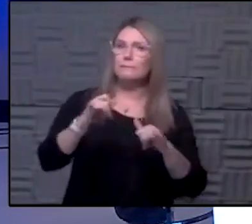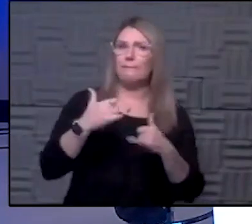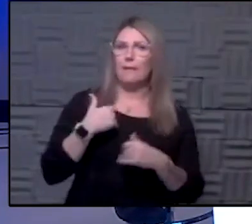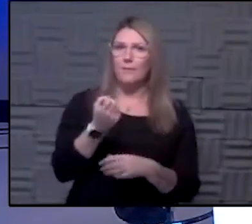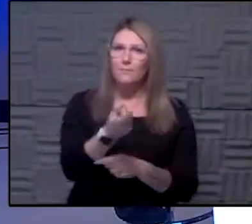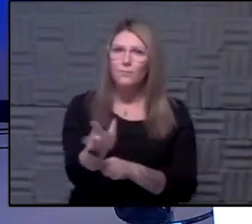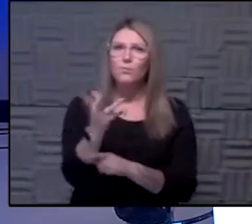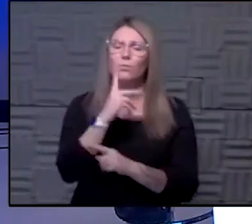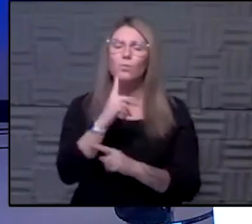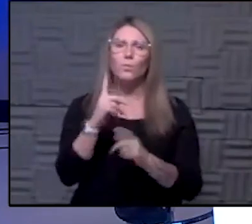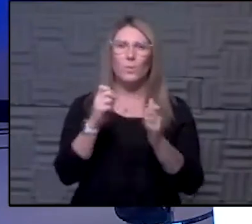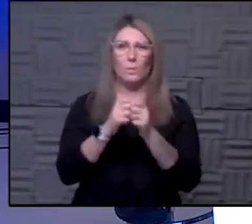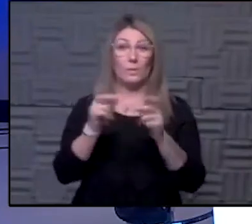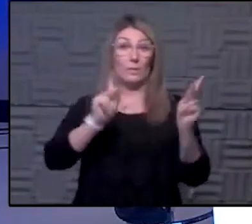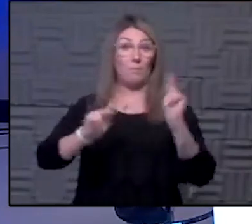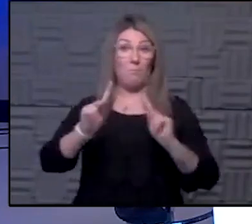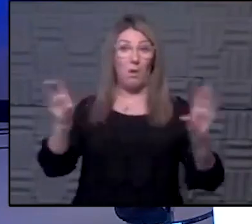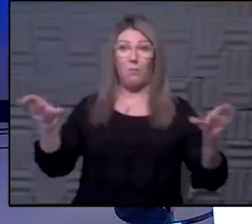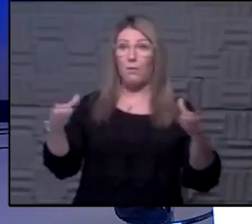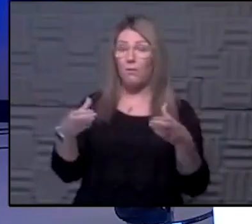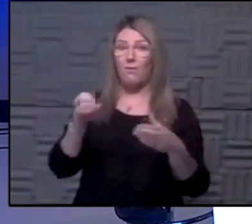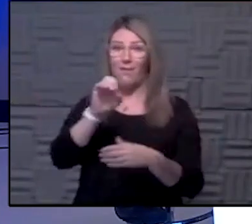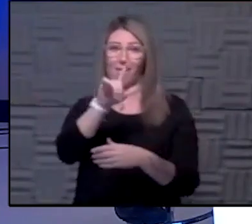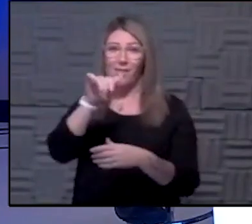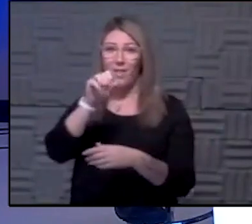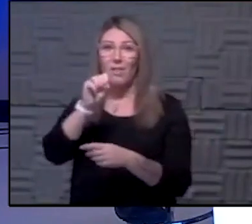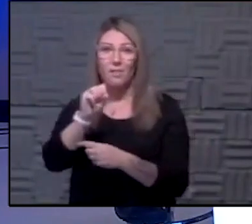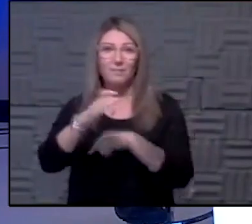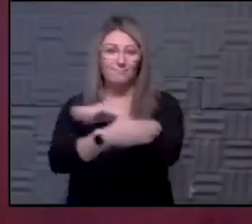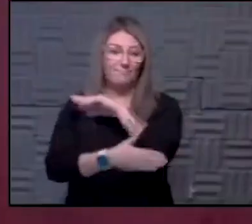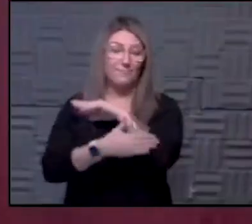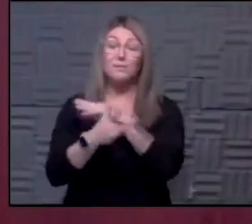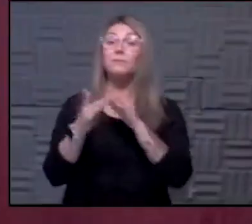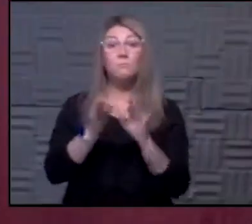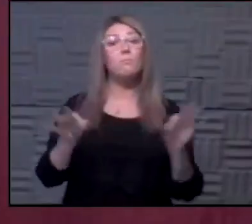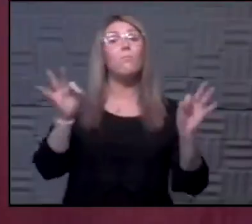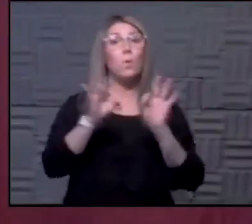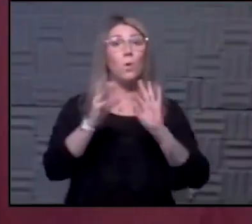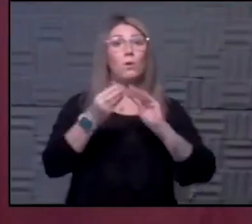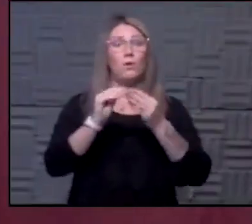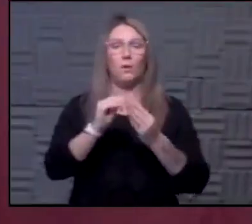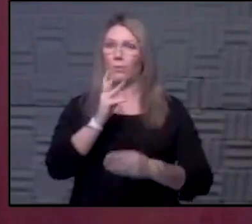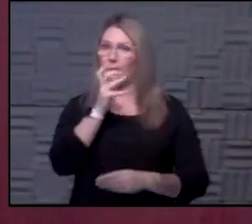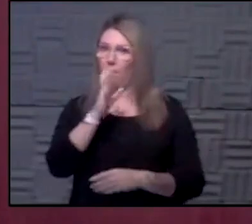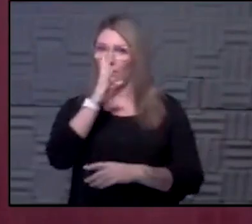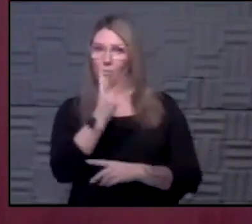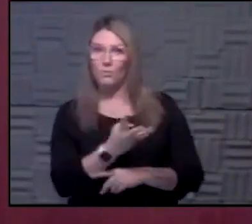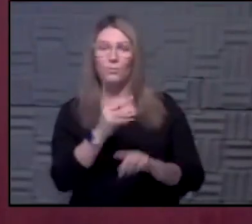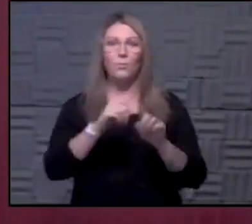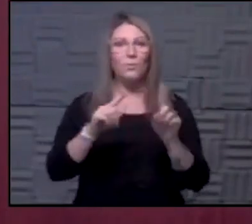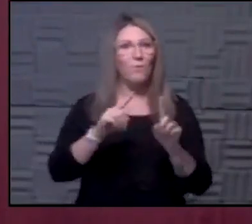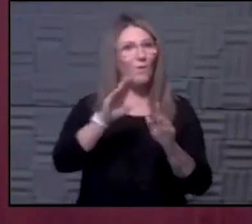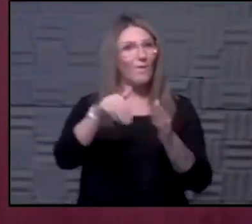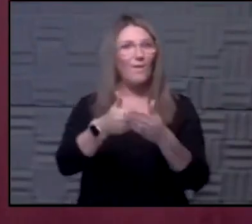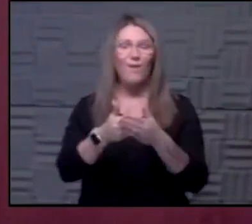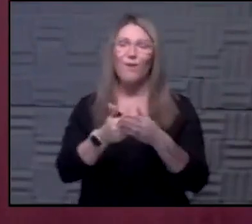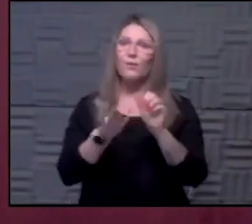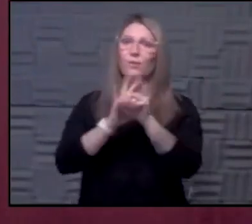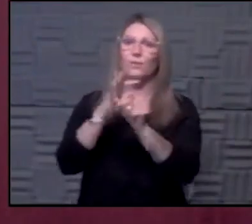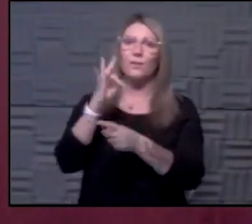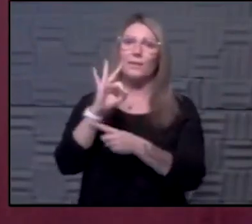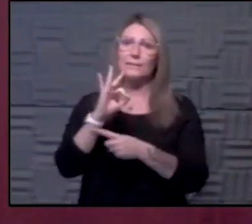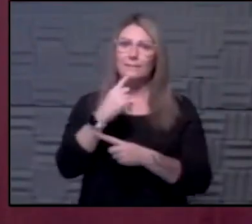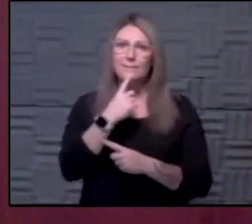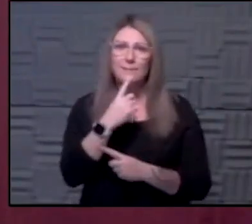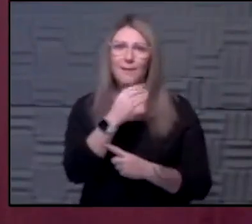relatively speaking, in the population for Ellis County, that's an important number and not to be ignored. So for all of us, we still have to take COVID-19 seriously.